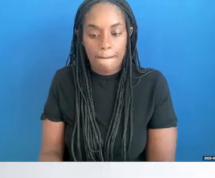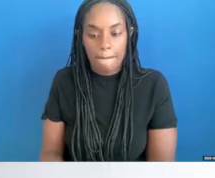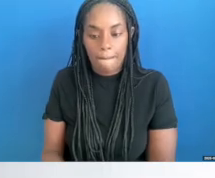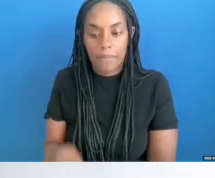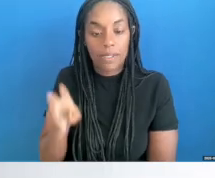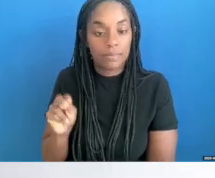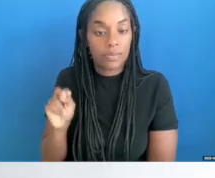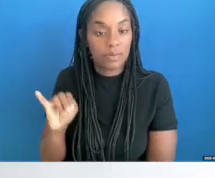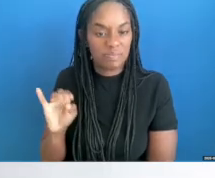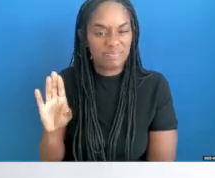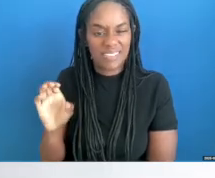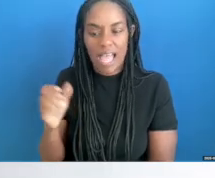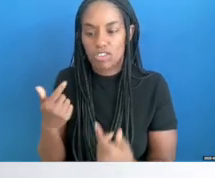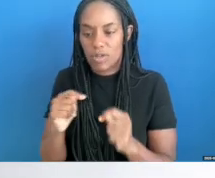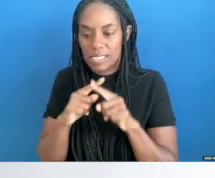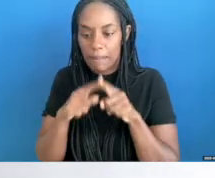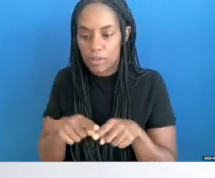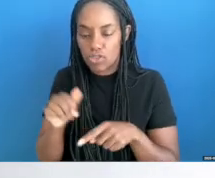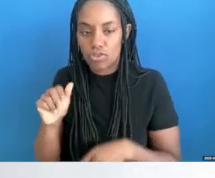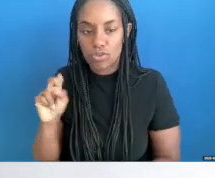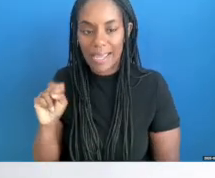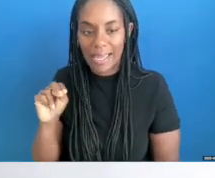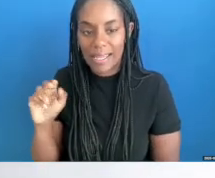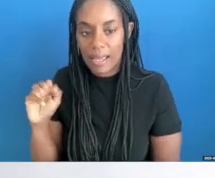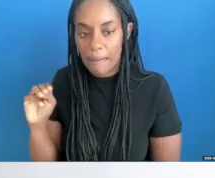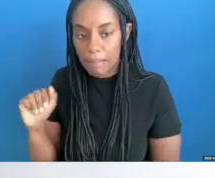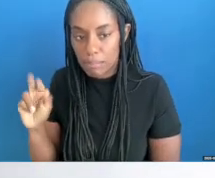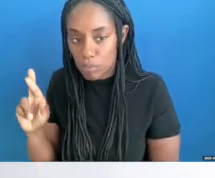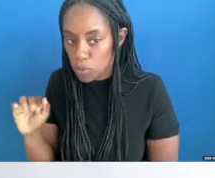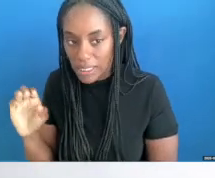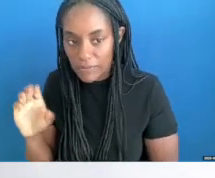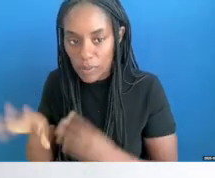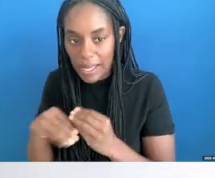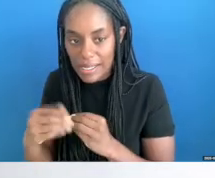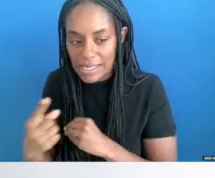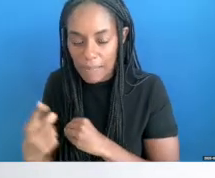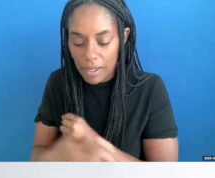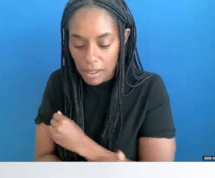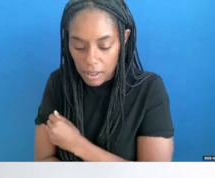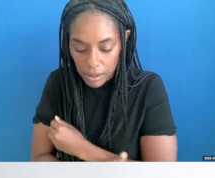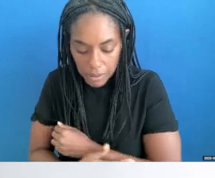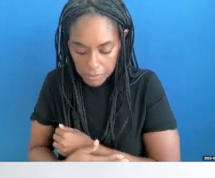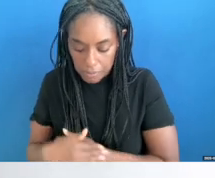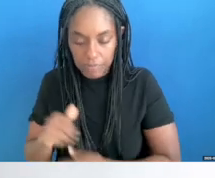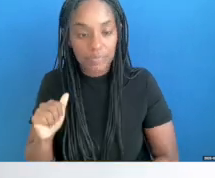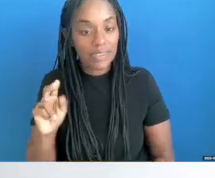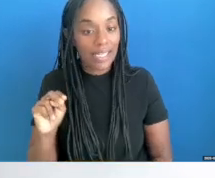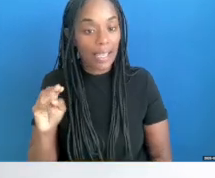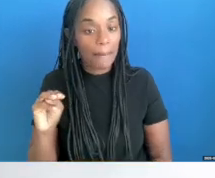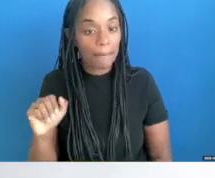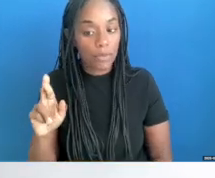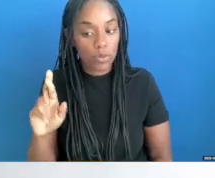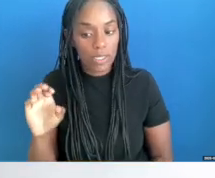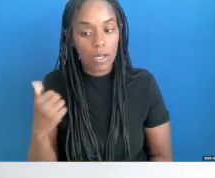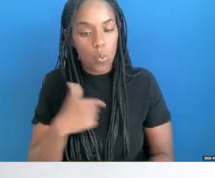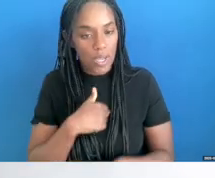Okay. I just tried to unmute you, Anne Marie, if you did have anything to add. Sorry. Yeah, Oh, no, Mike, no worries. we are working very closely